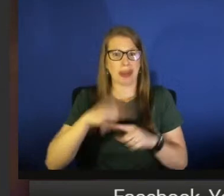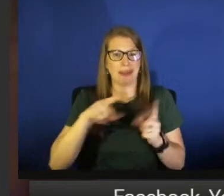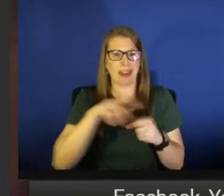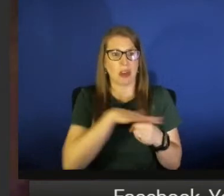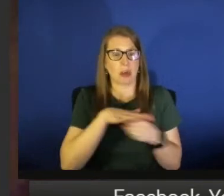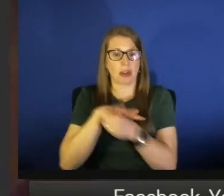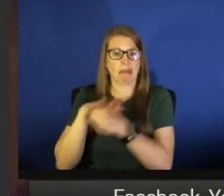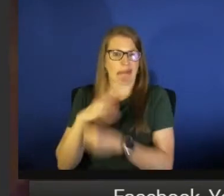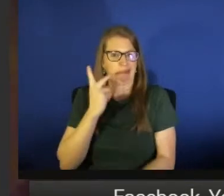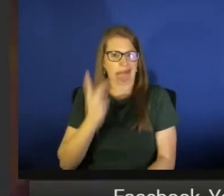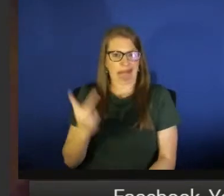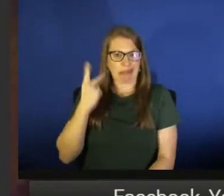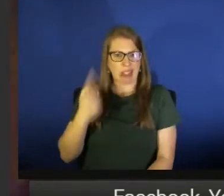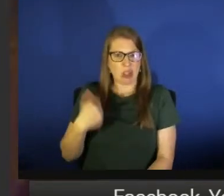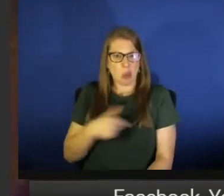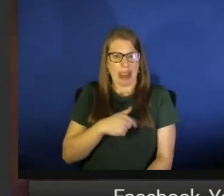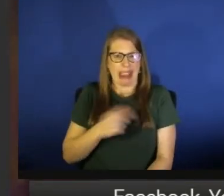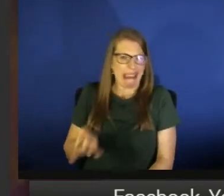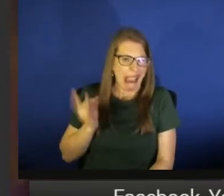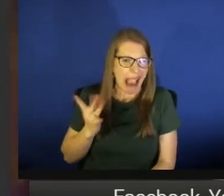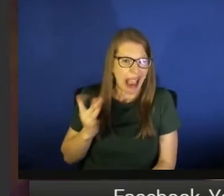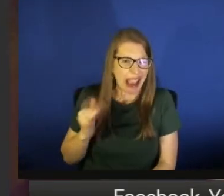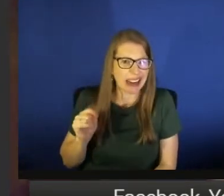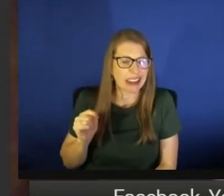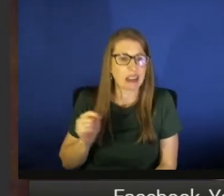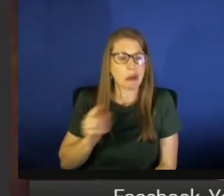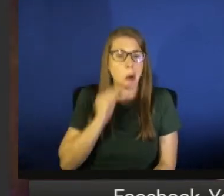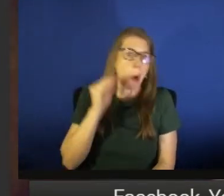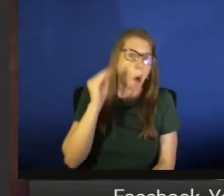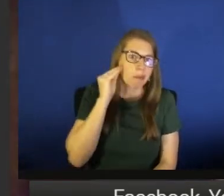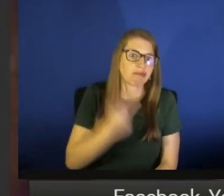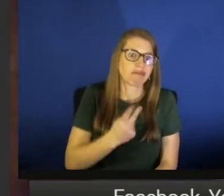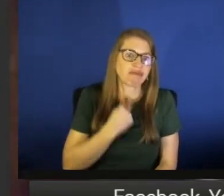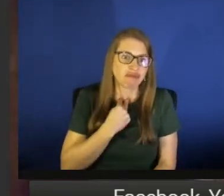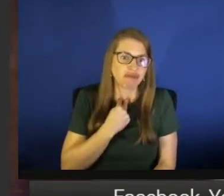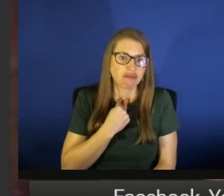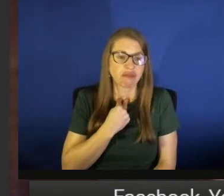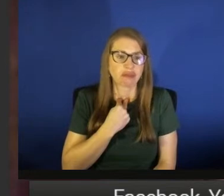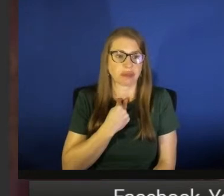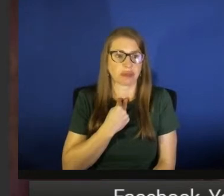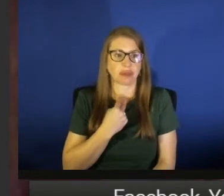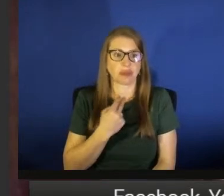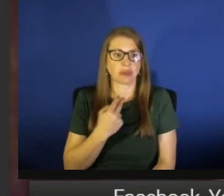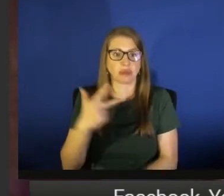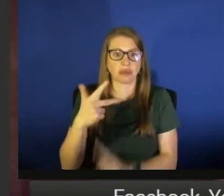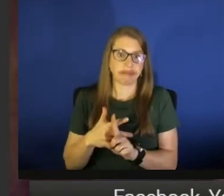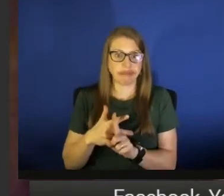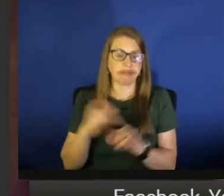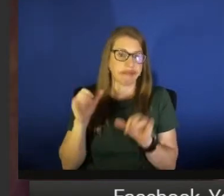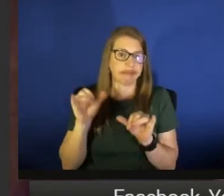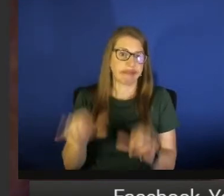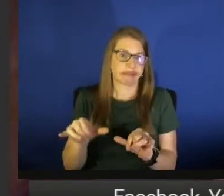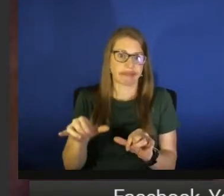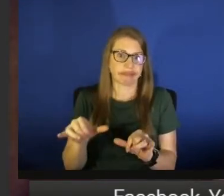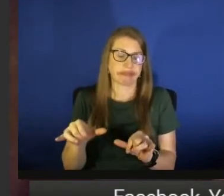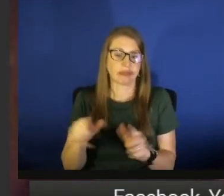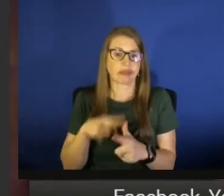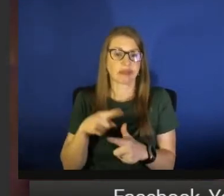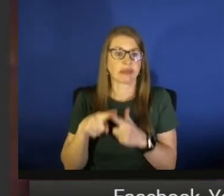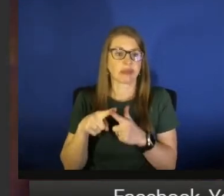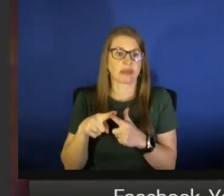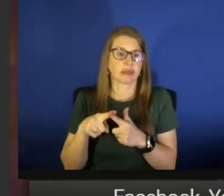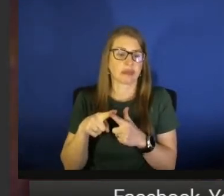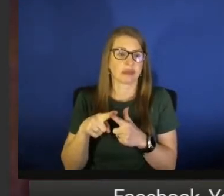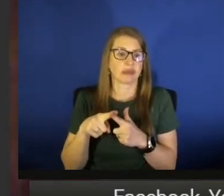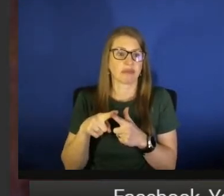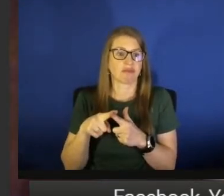on it. We hated it. It. We were home about 3 months, and then we sort of ended